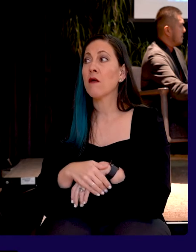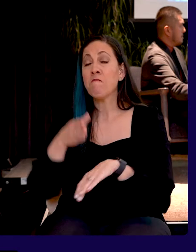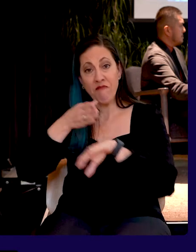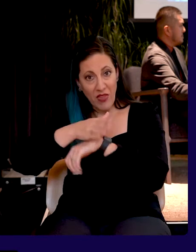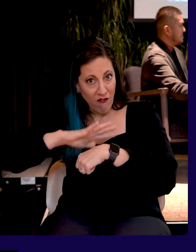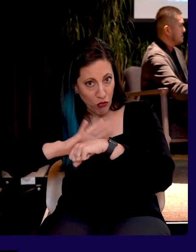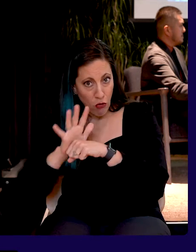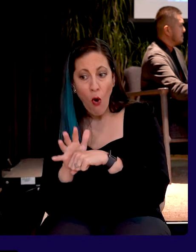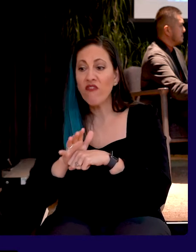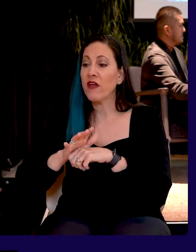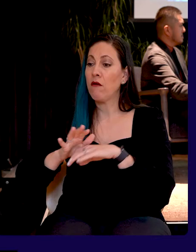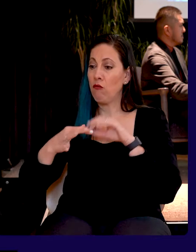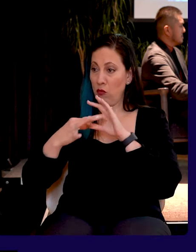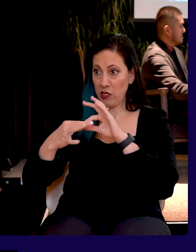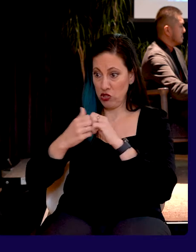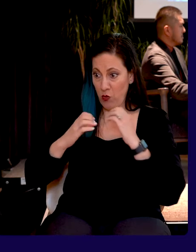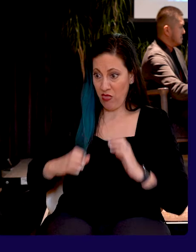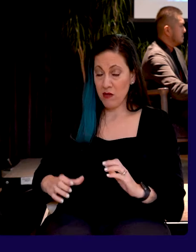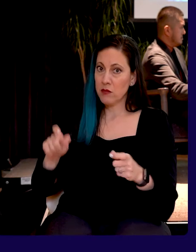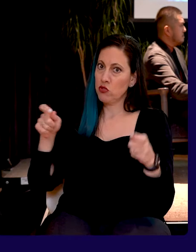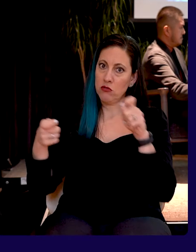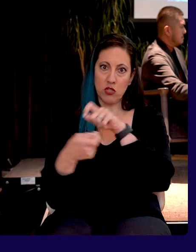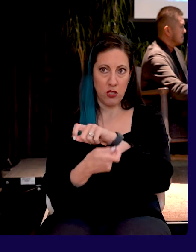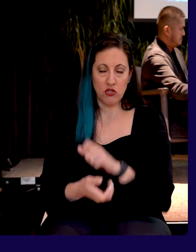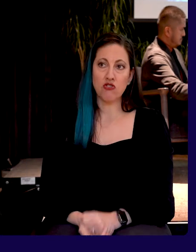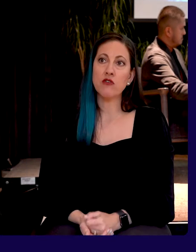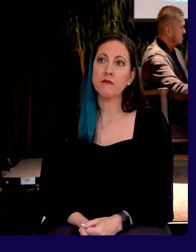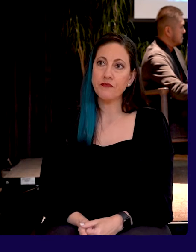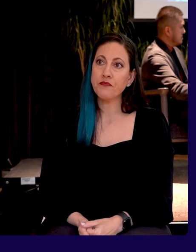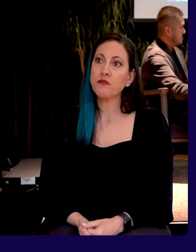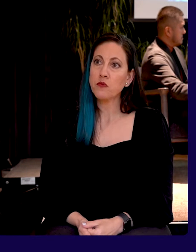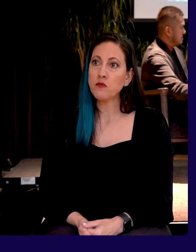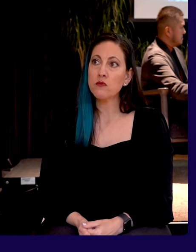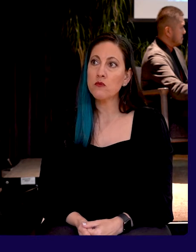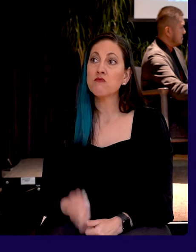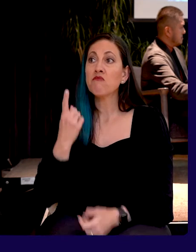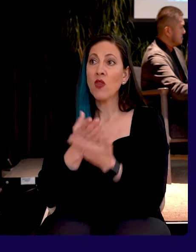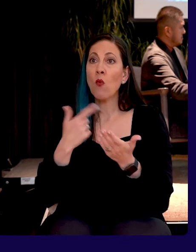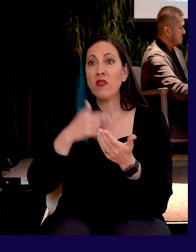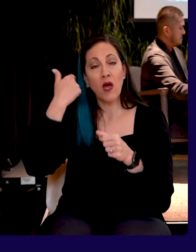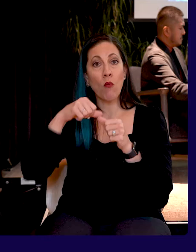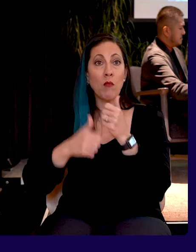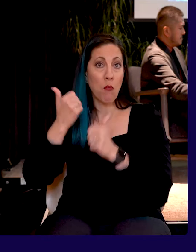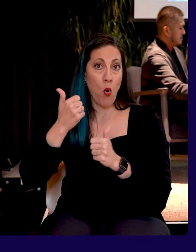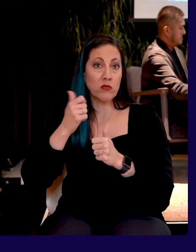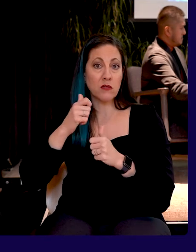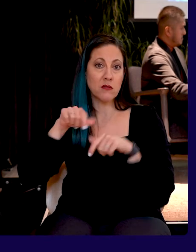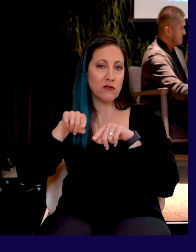COVID. The relationship with our customers changed. One of the things I remember the most about COVID